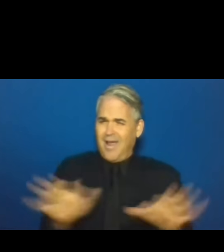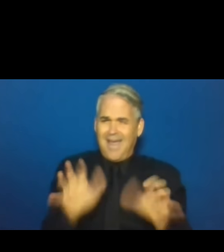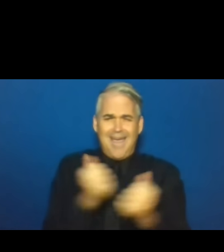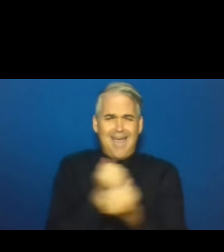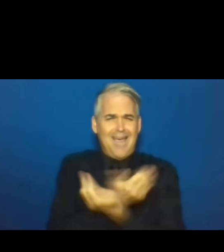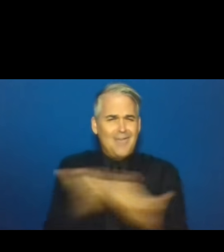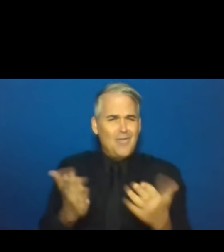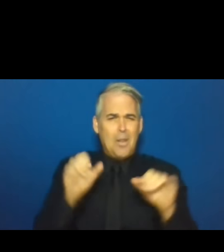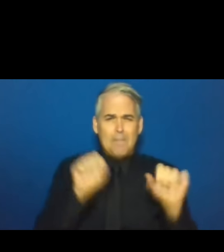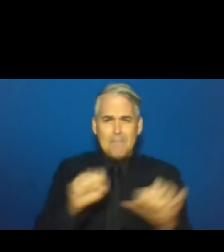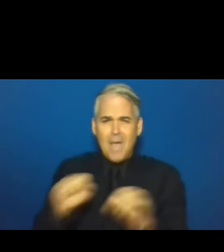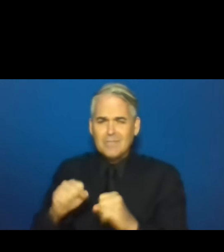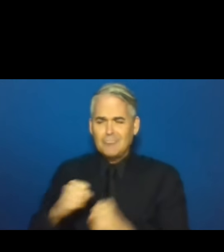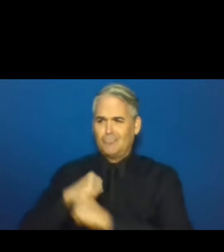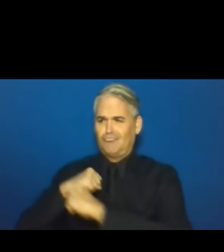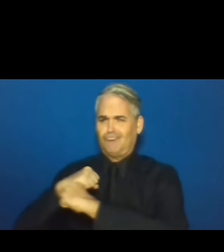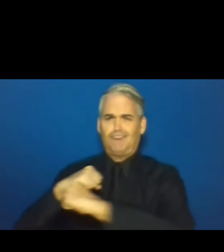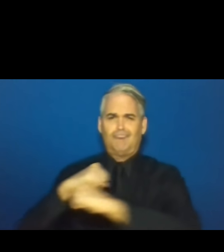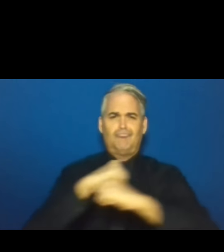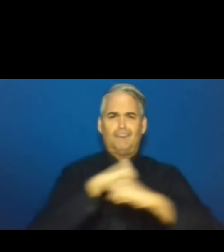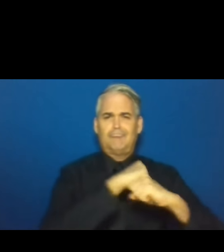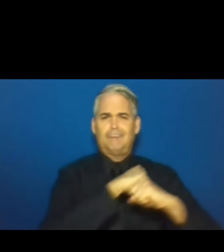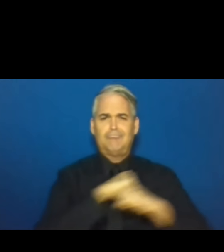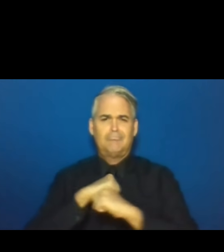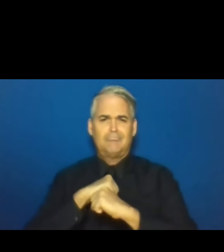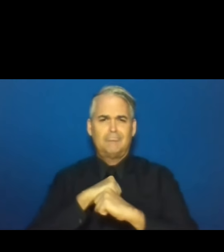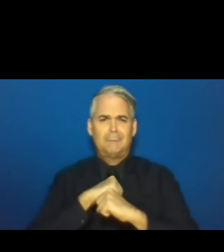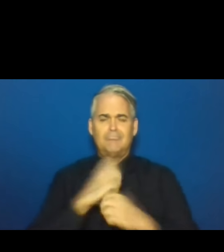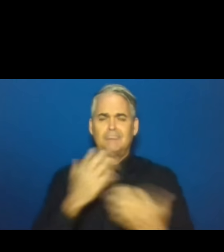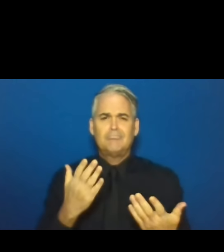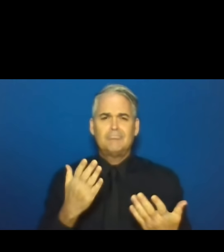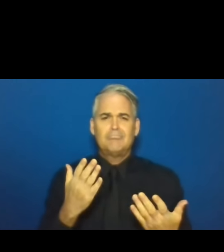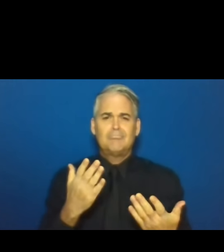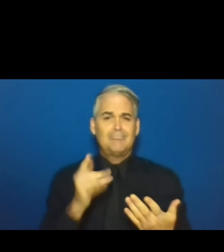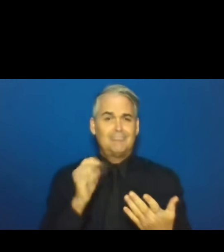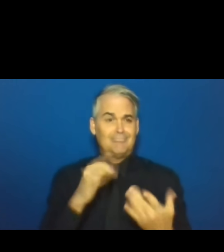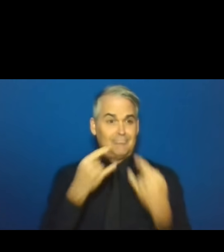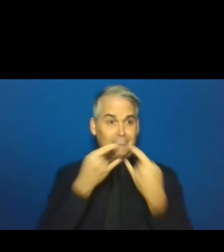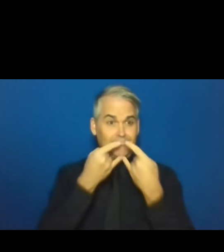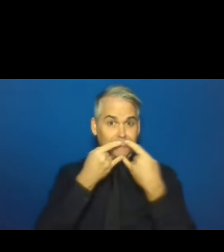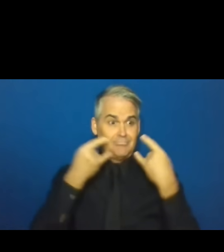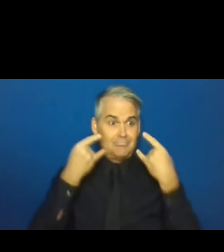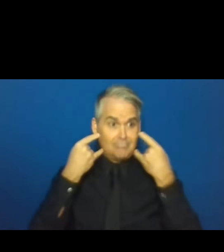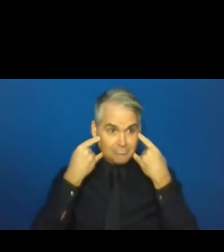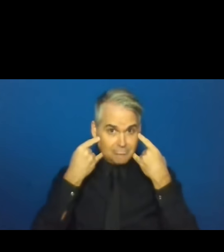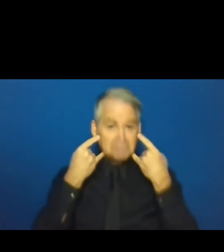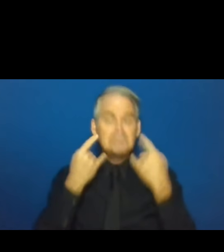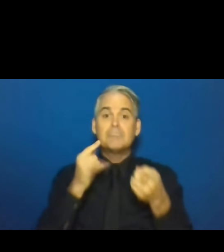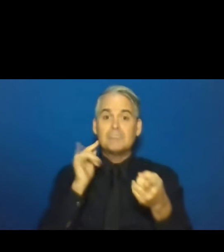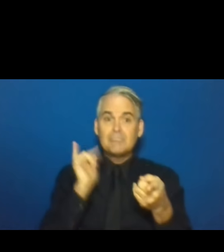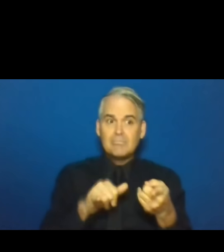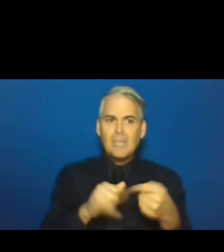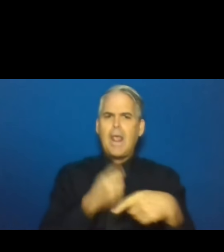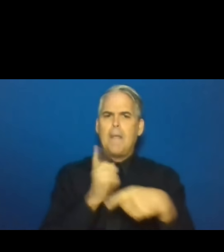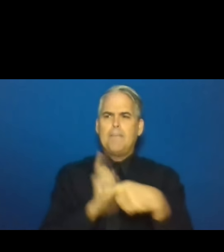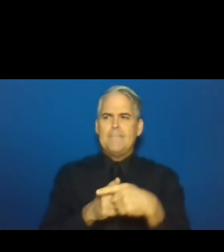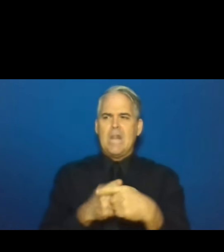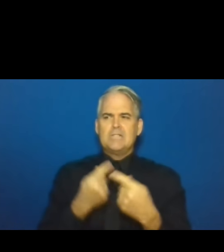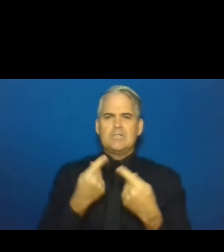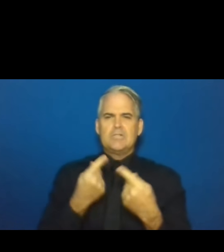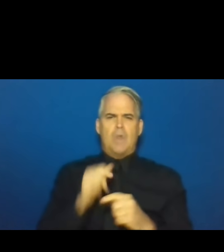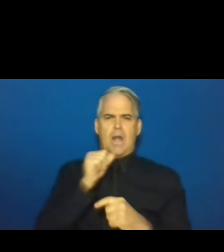our neighbors and our families safe, whether we wear our masks and refrain from taking unnecessary risks. Let's